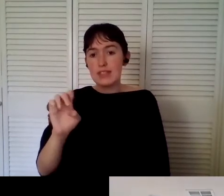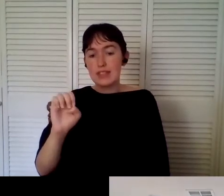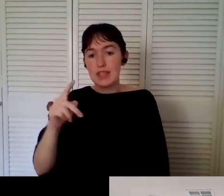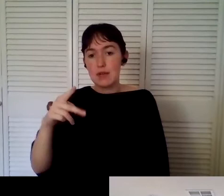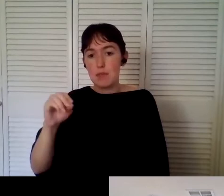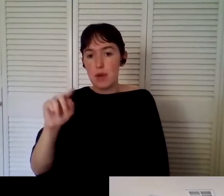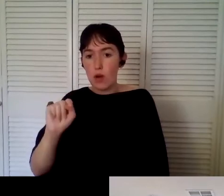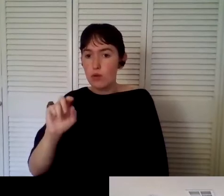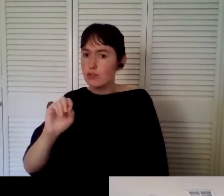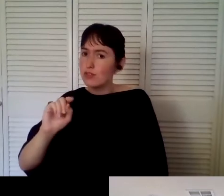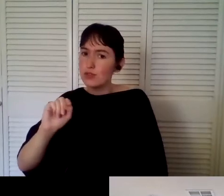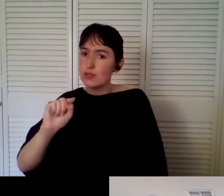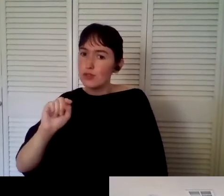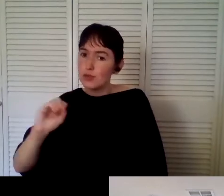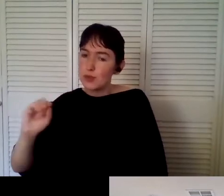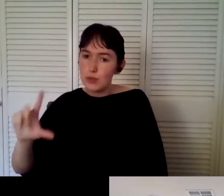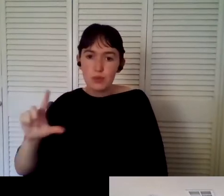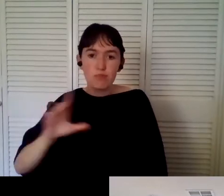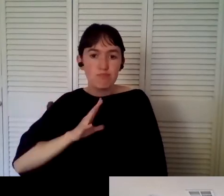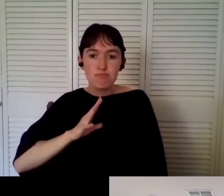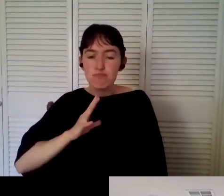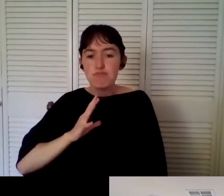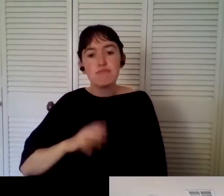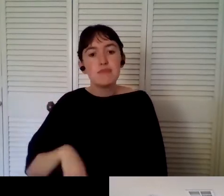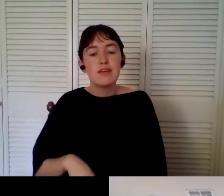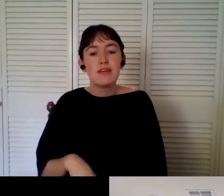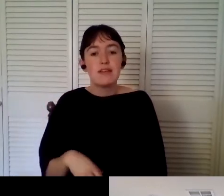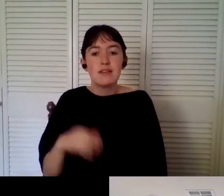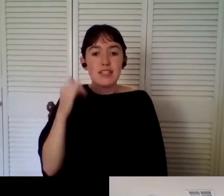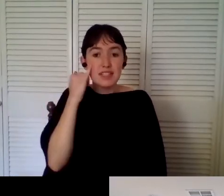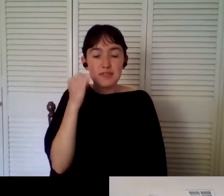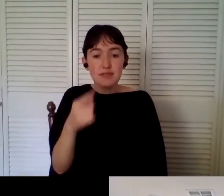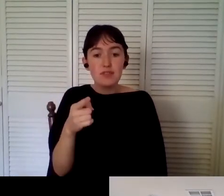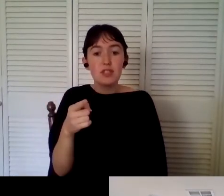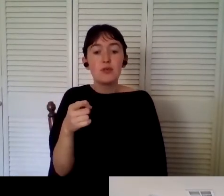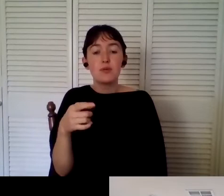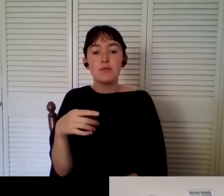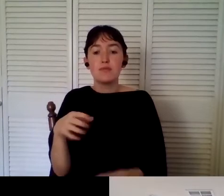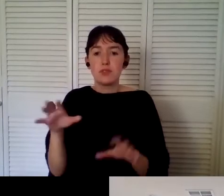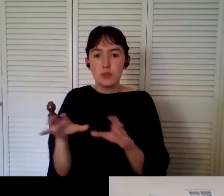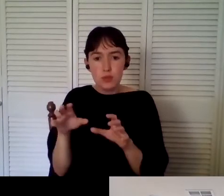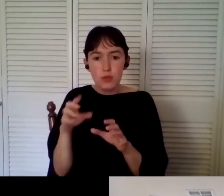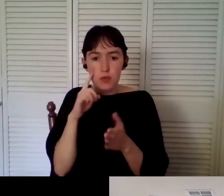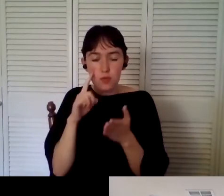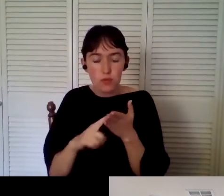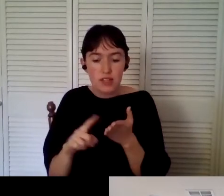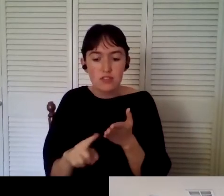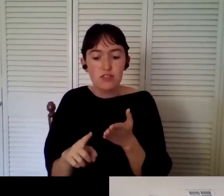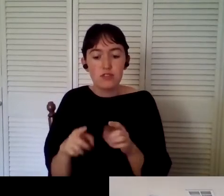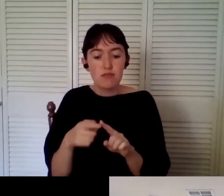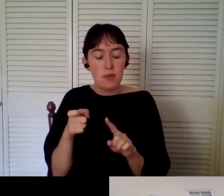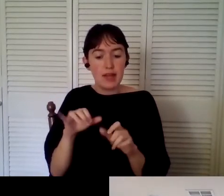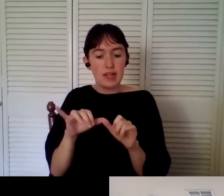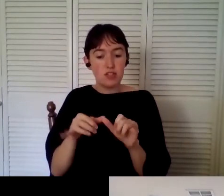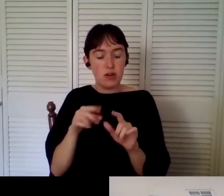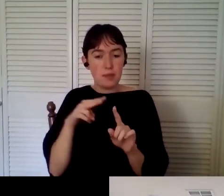as long as you're doing the research to make sure that from an engineering perspective it matches the historical examples, is